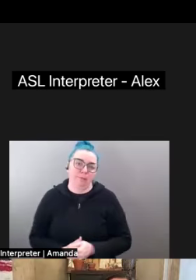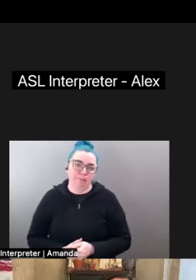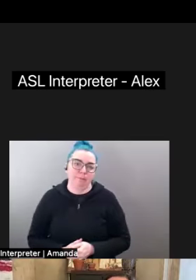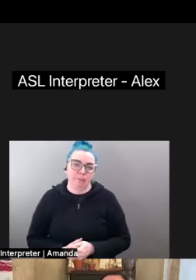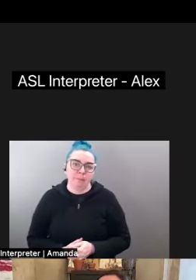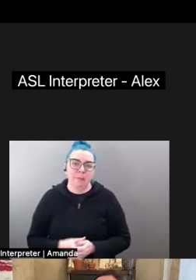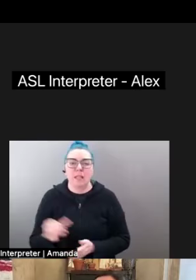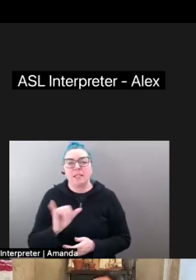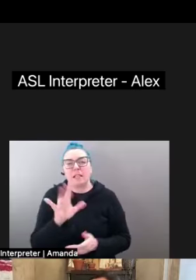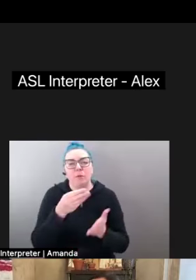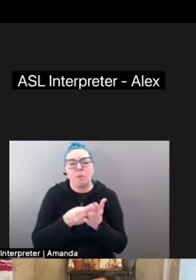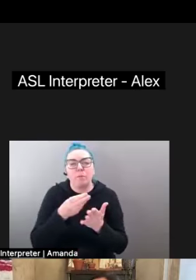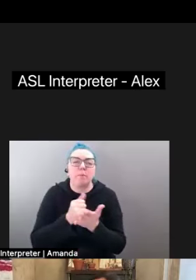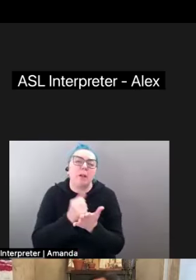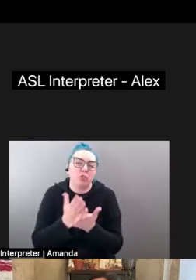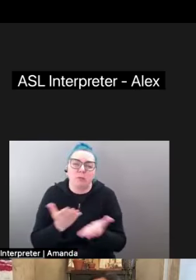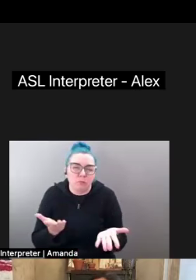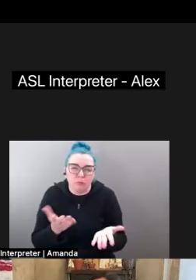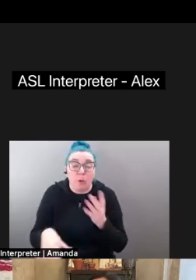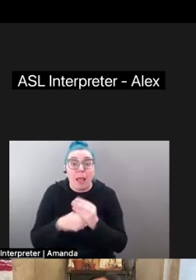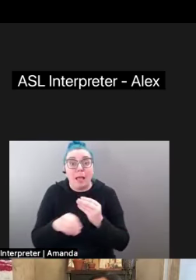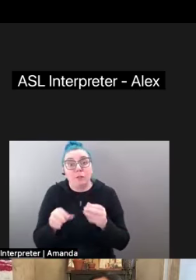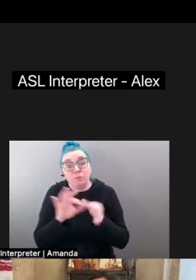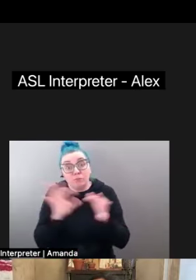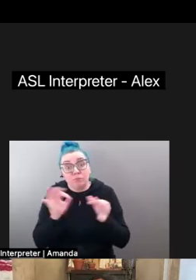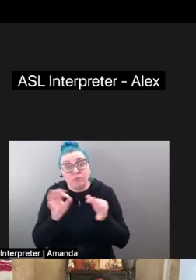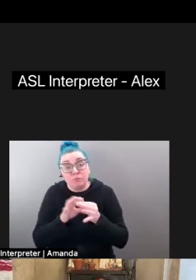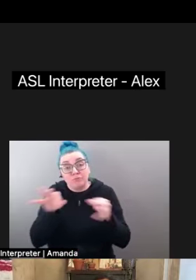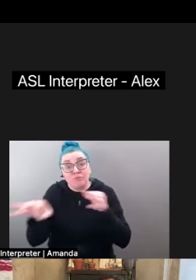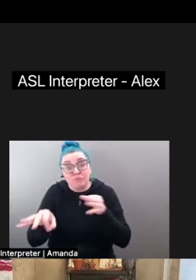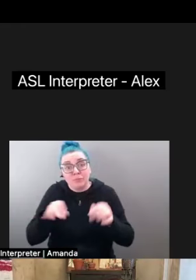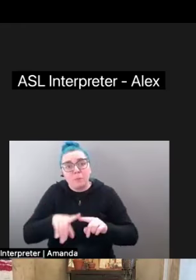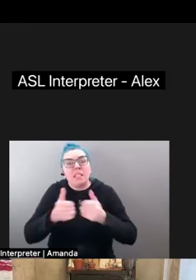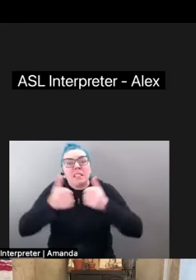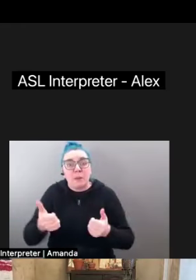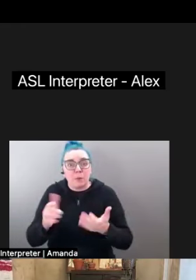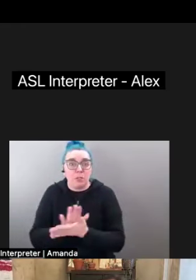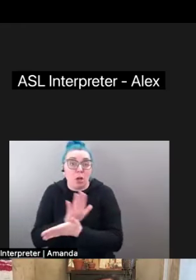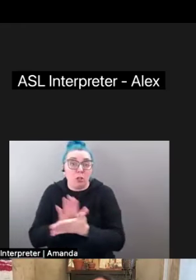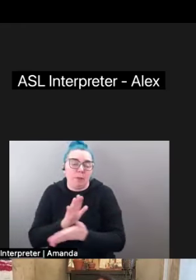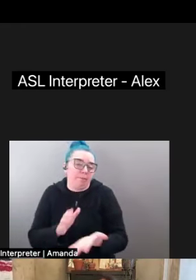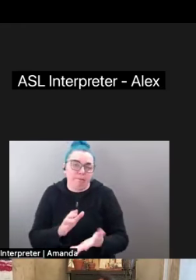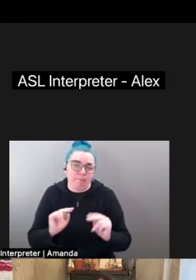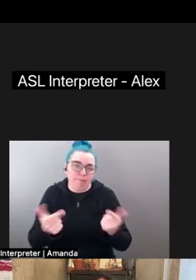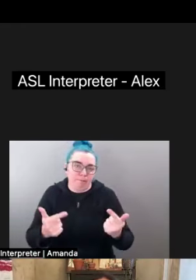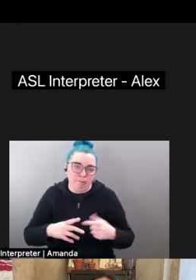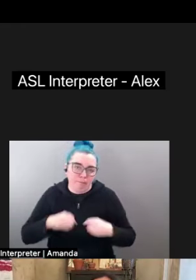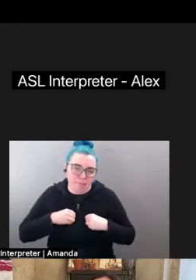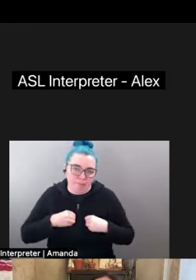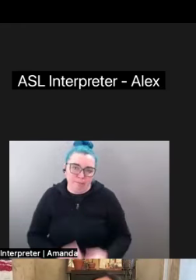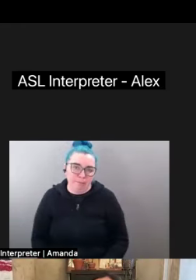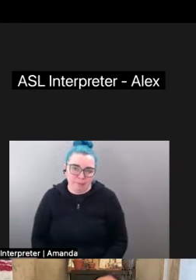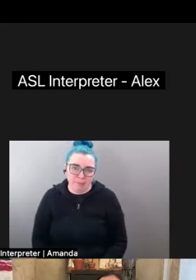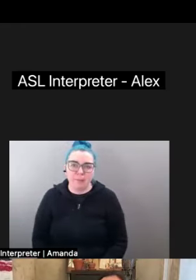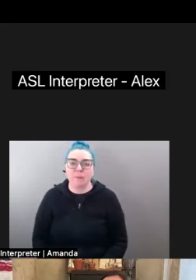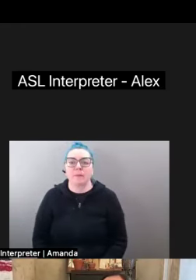is an overview of how you can label the files. This information is also in the guidelines. I won't go through all of it, but the